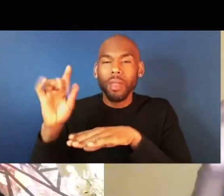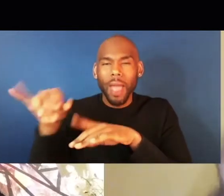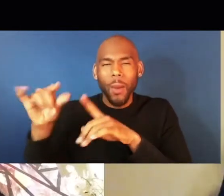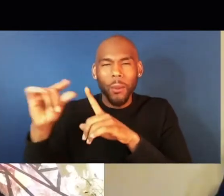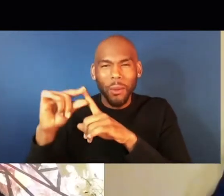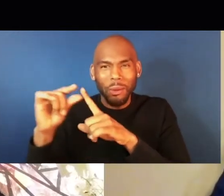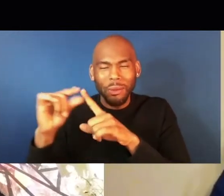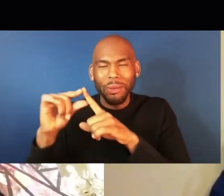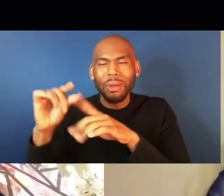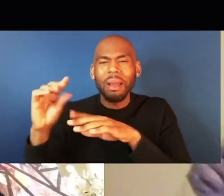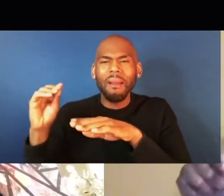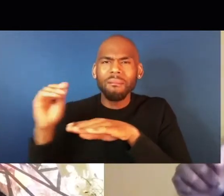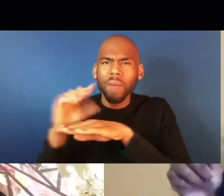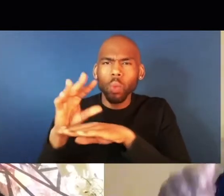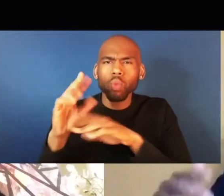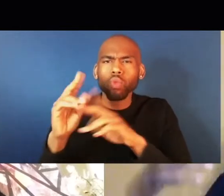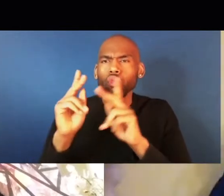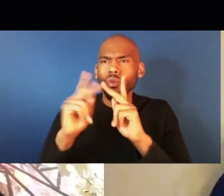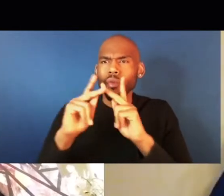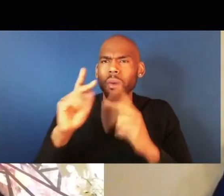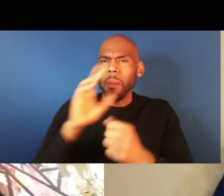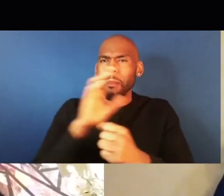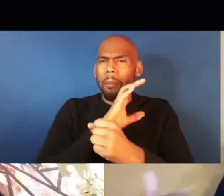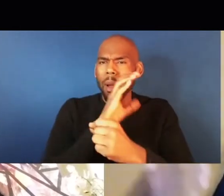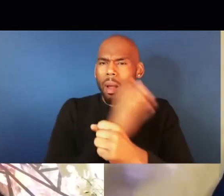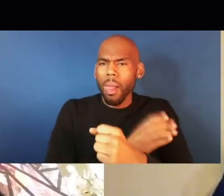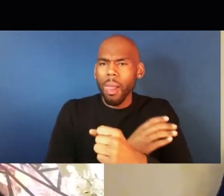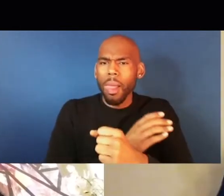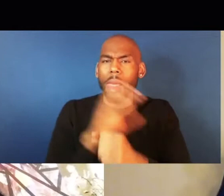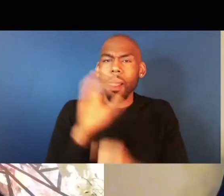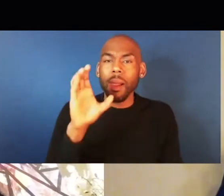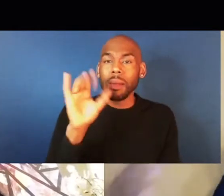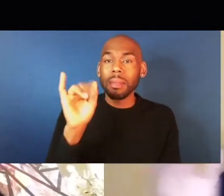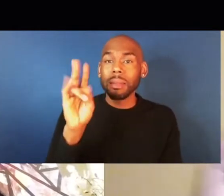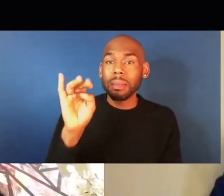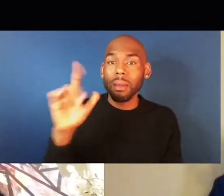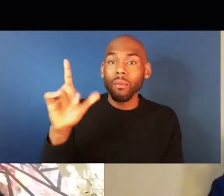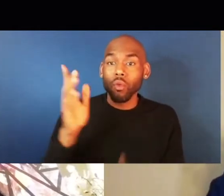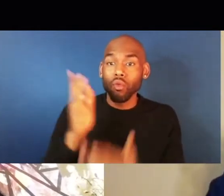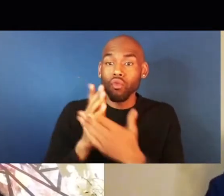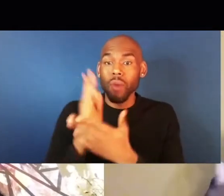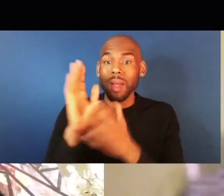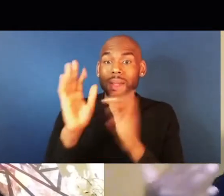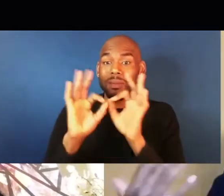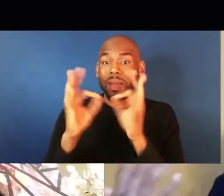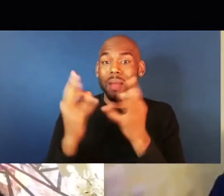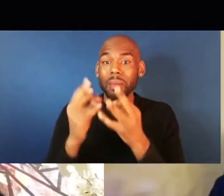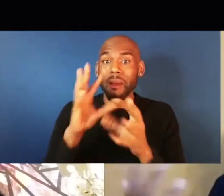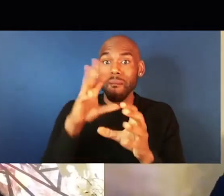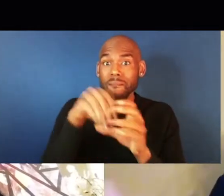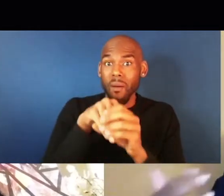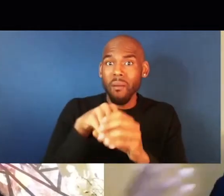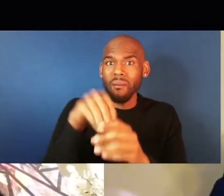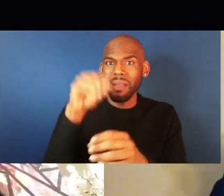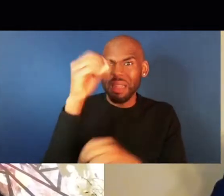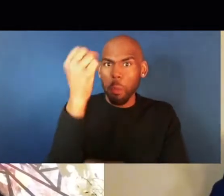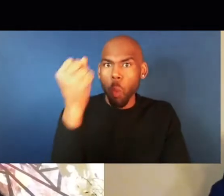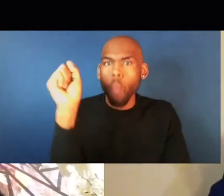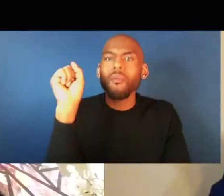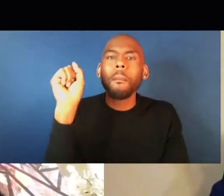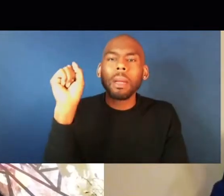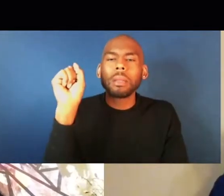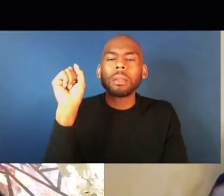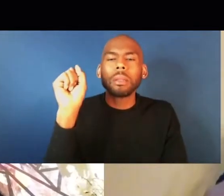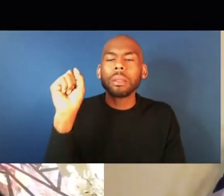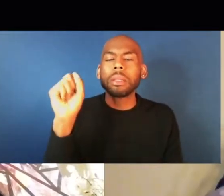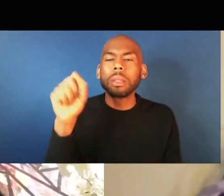Parental. that word, with a very powerful, influential civil rights family that was involved in the